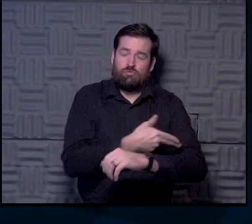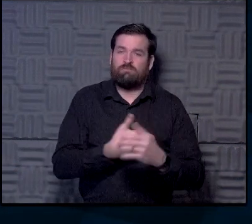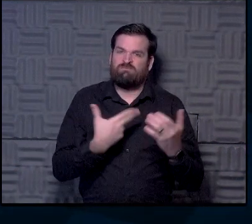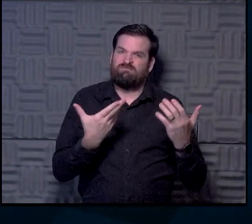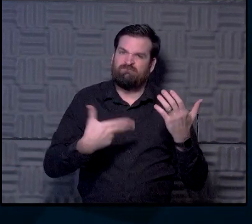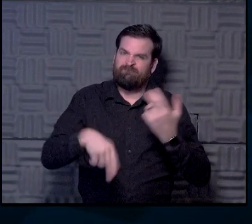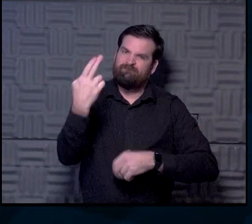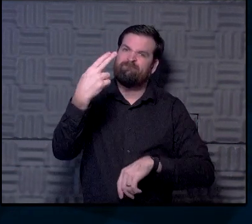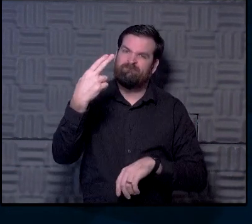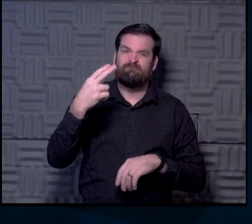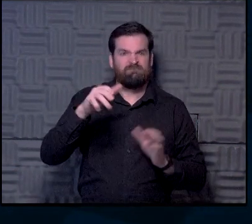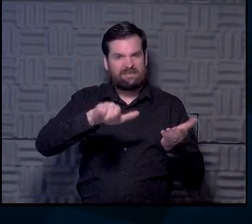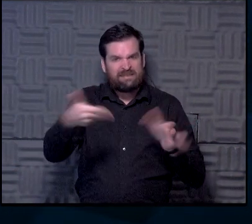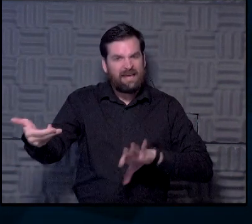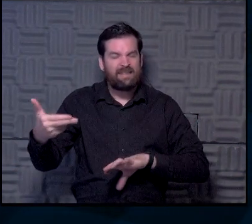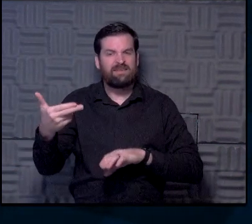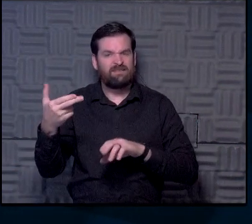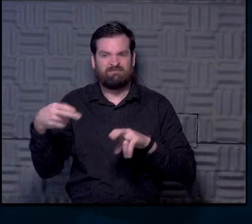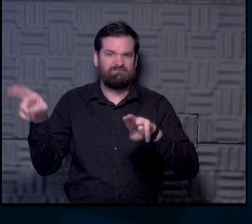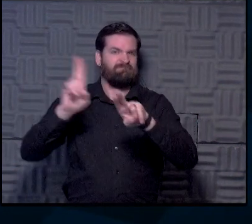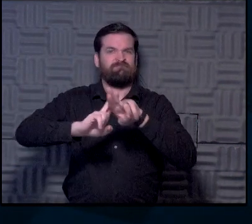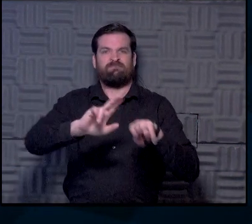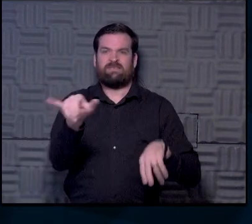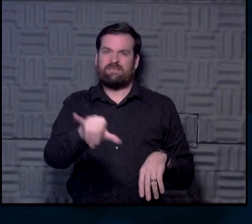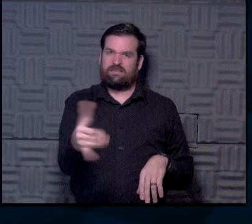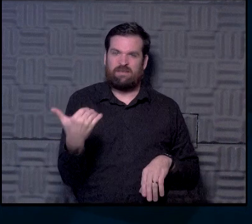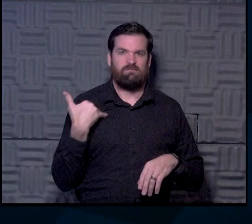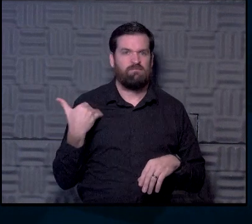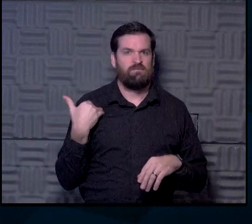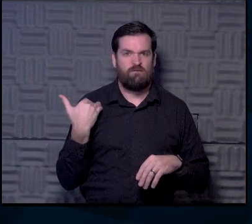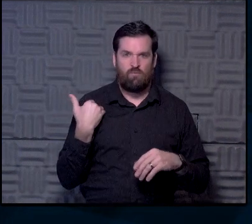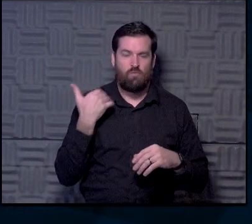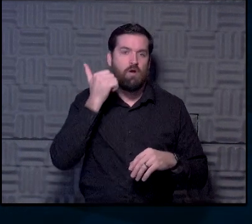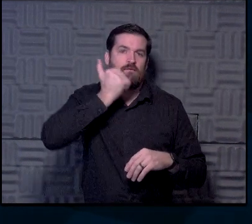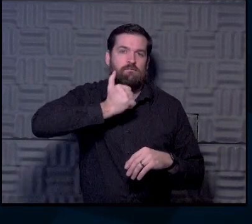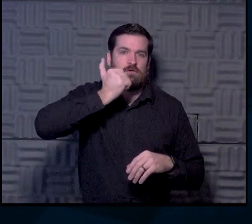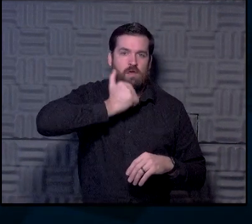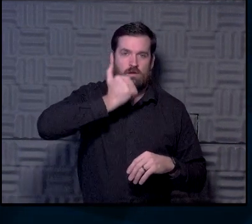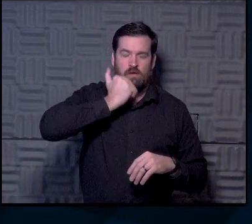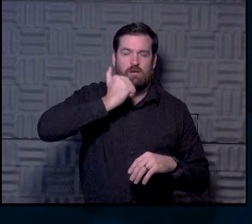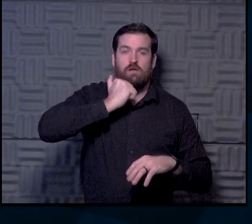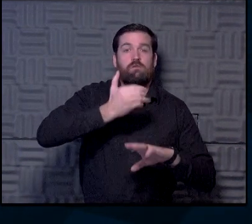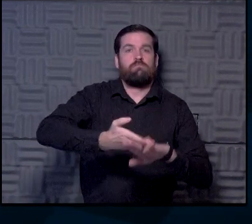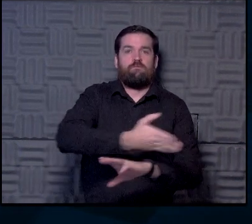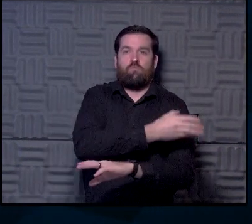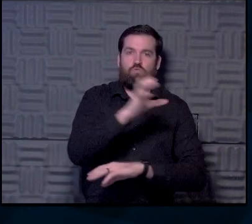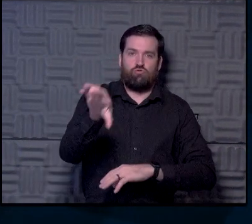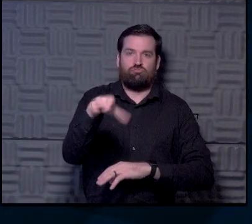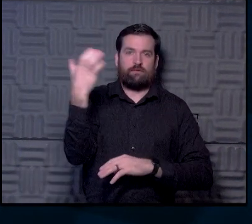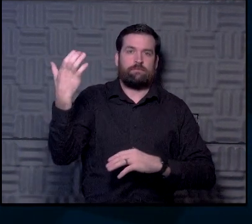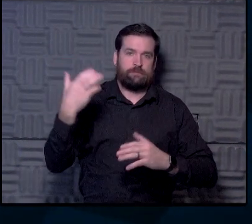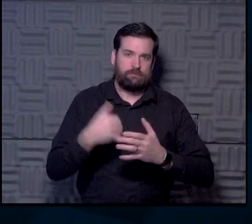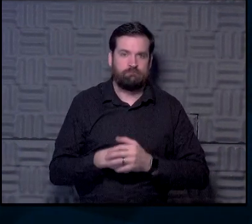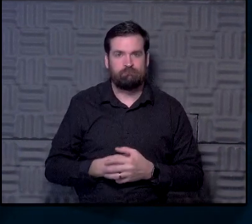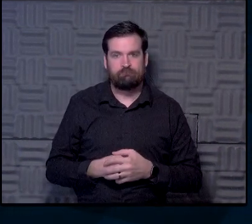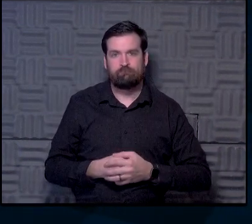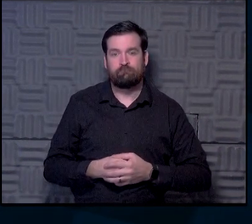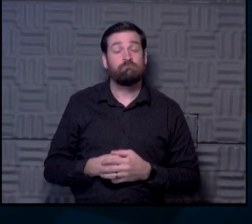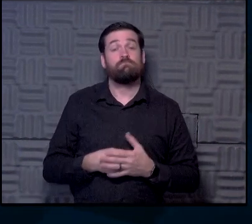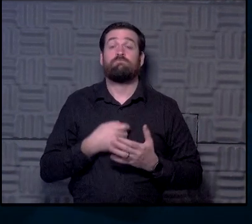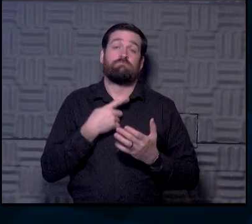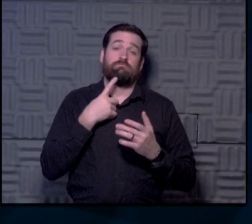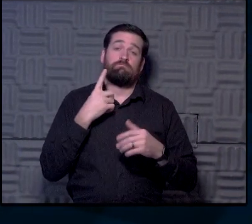deaths have rebounded as well, almost to exactly the same level they were per day prior to the Christmas sort of holiday. And